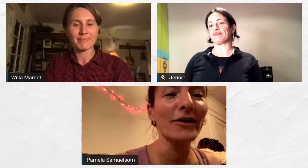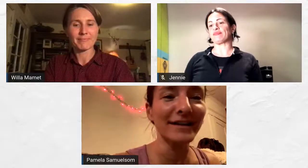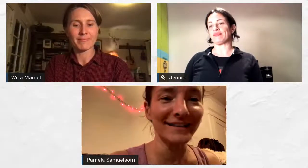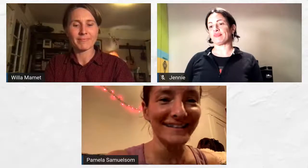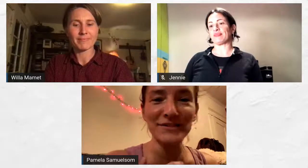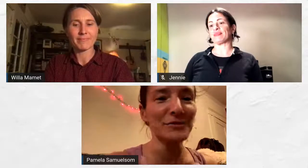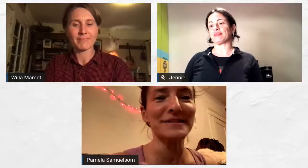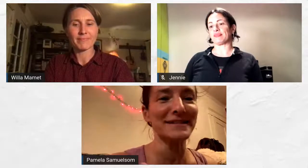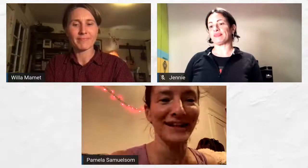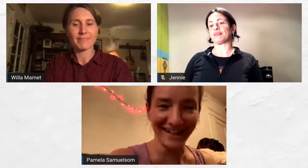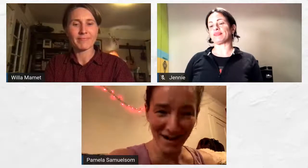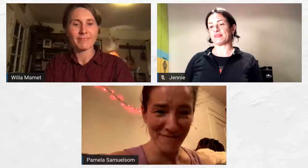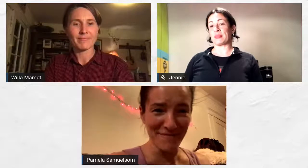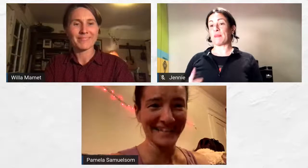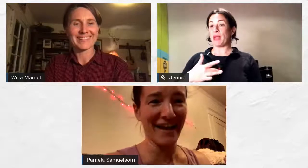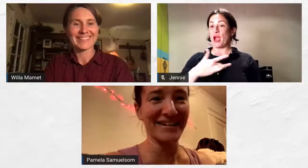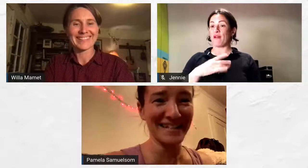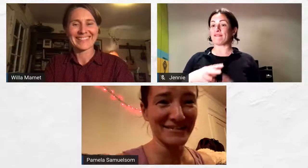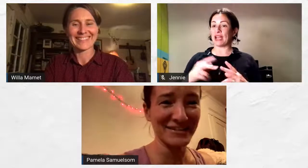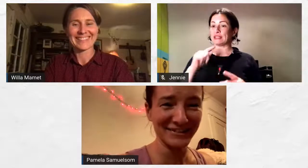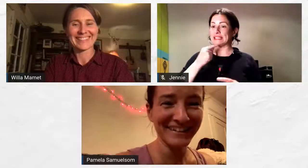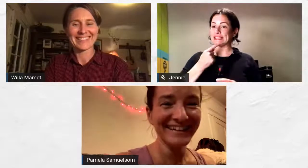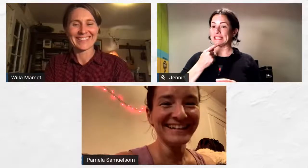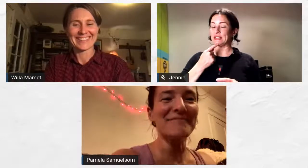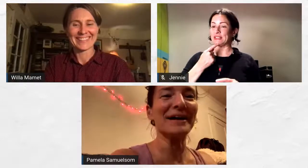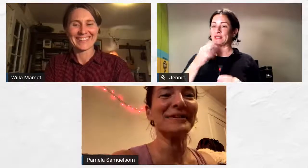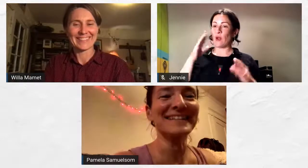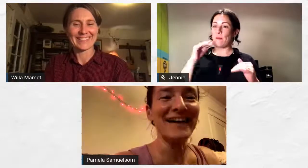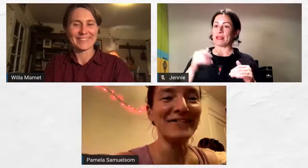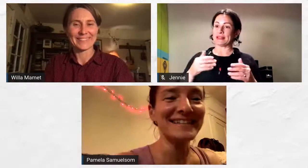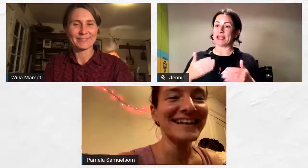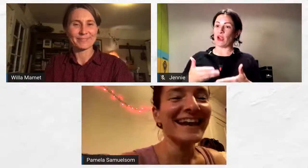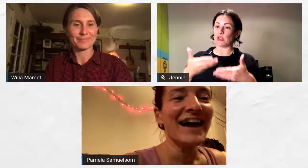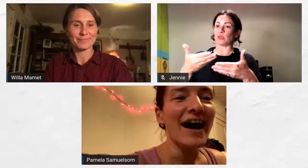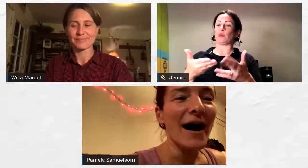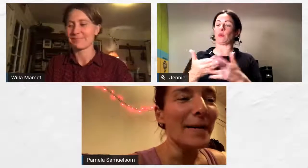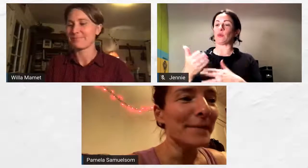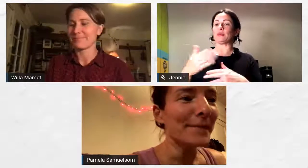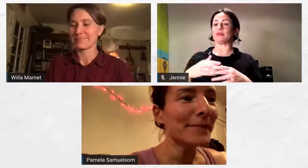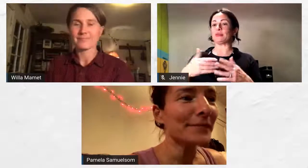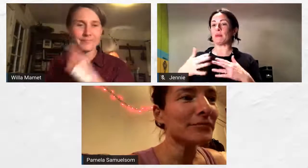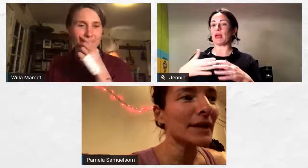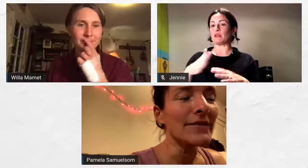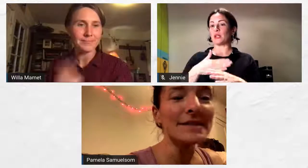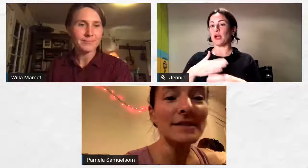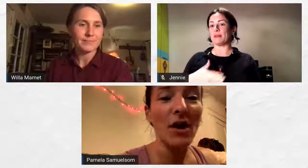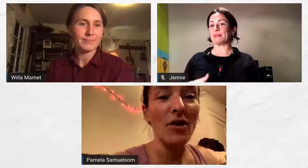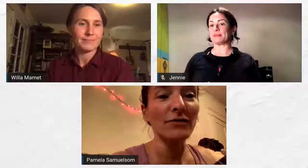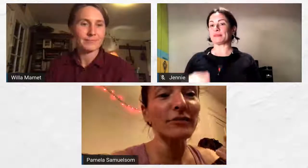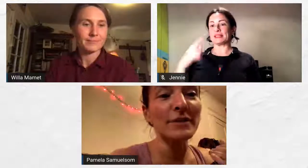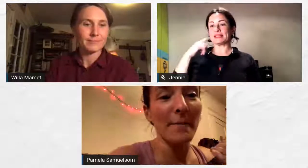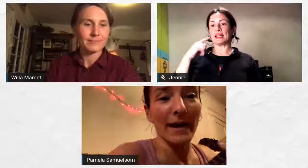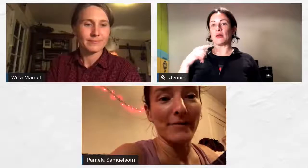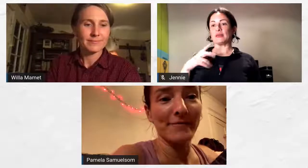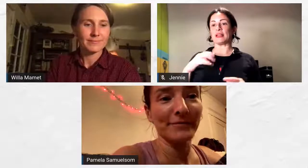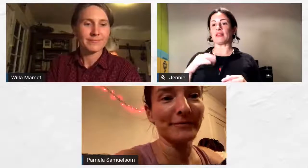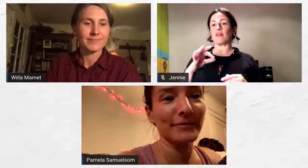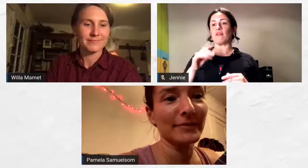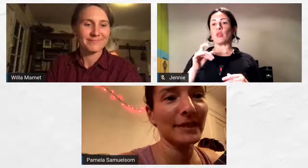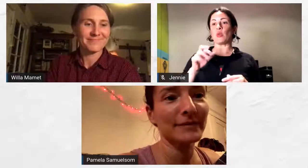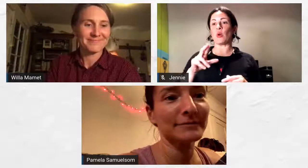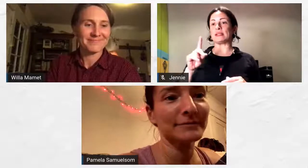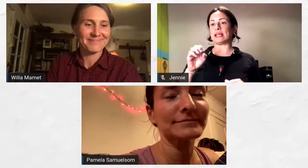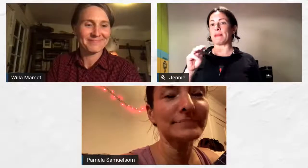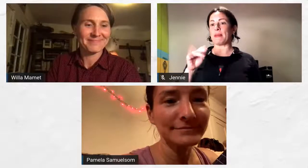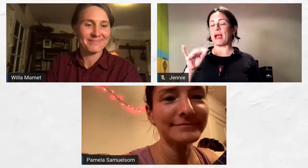my heart is so sincere. I hope it carries through, no matter what the sound is. And this is a song called Flor de Mayo.